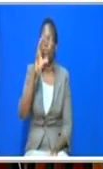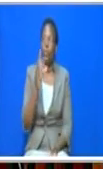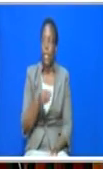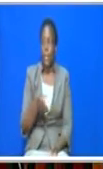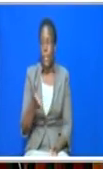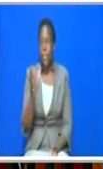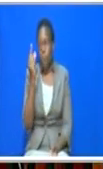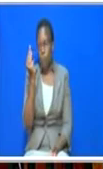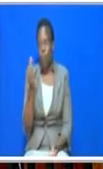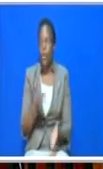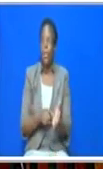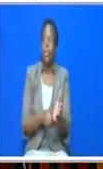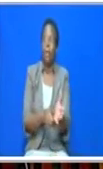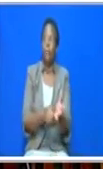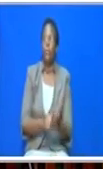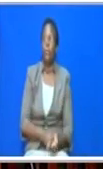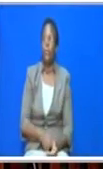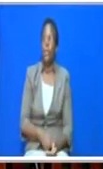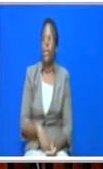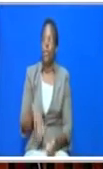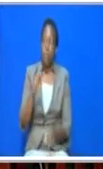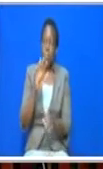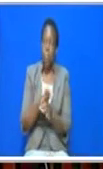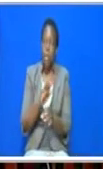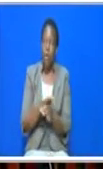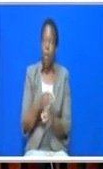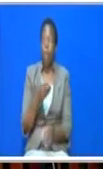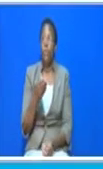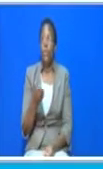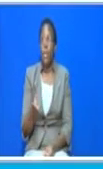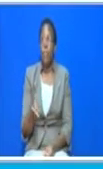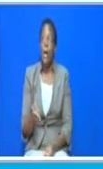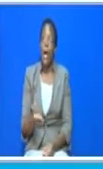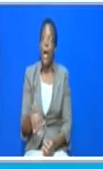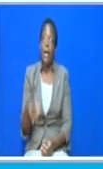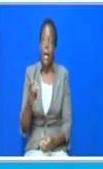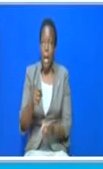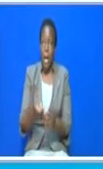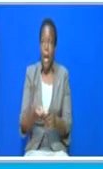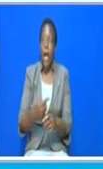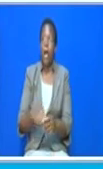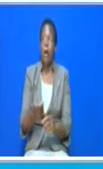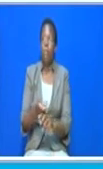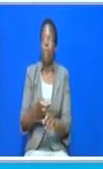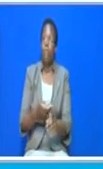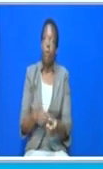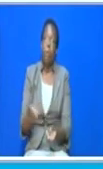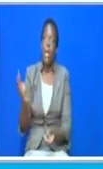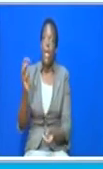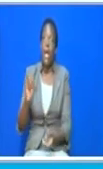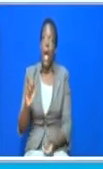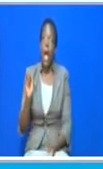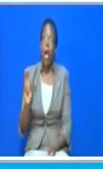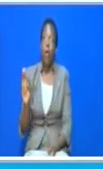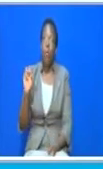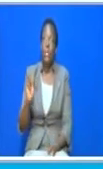examples. Then many of these adjectives are derived from other words, mainly from nouns and